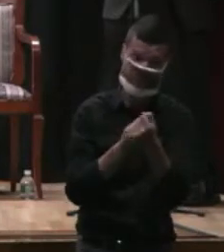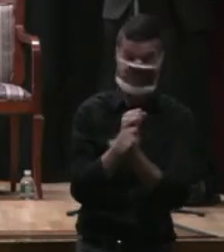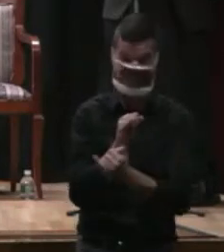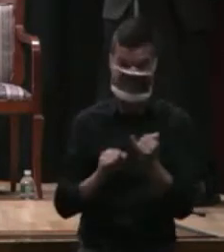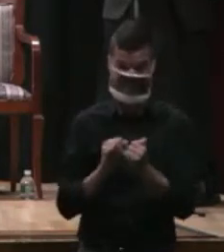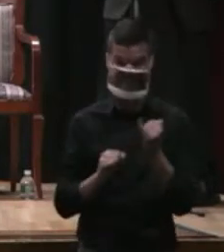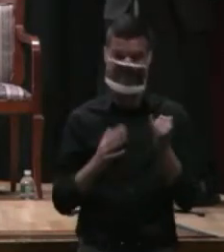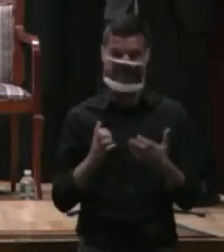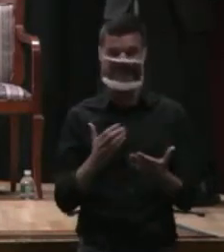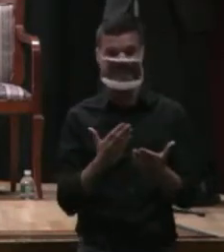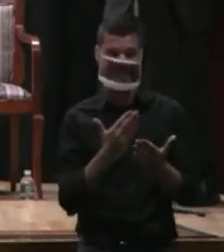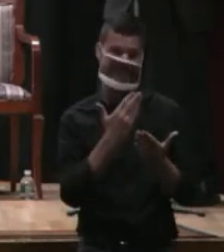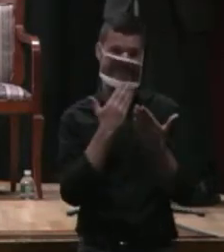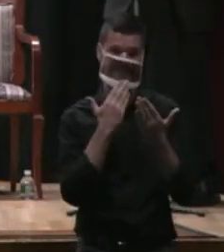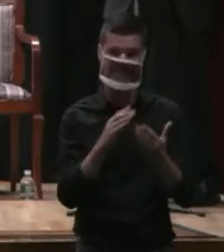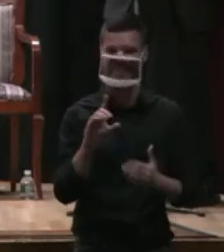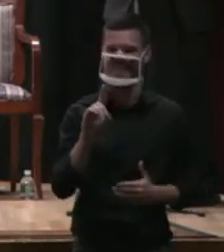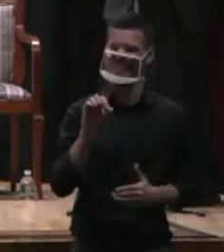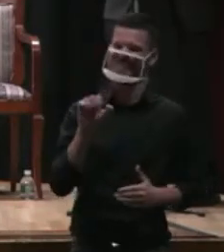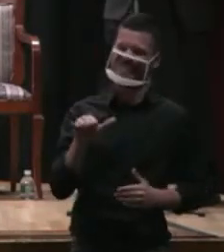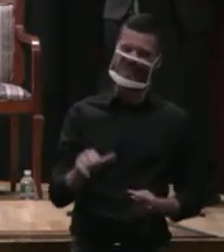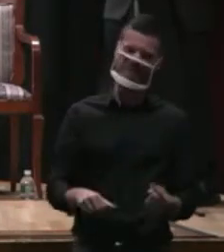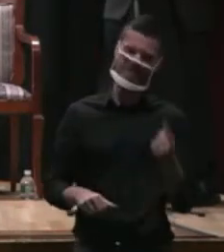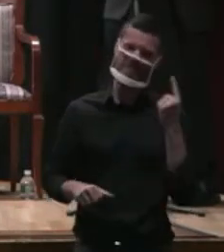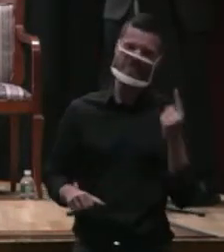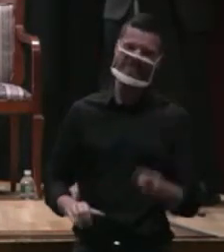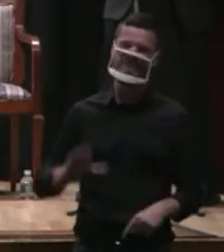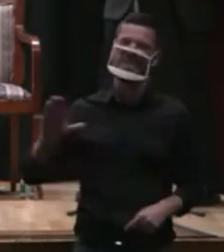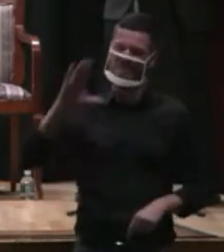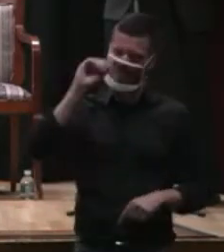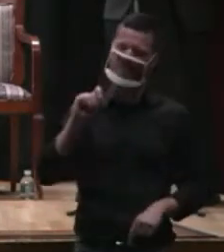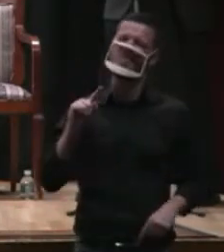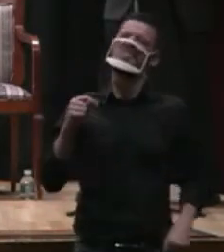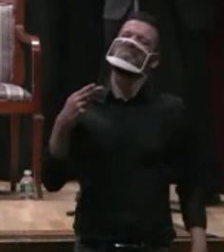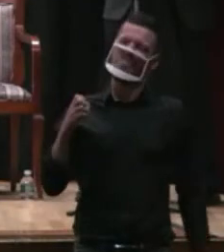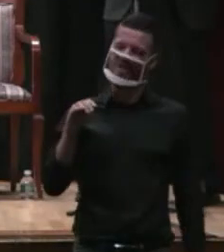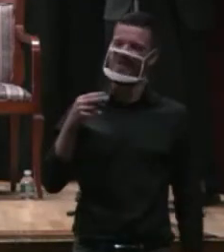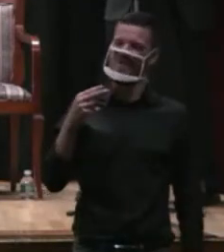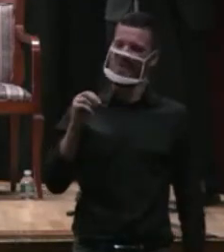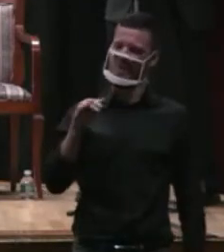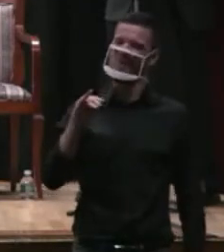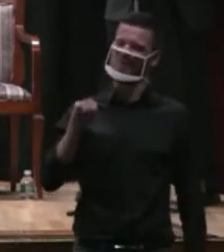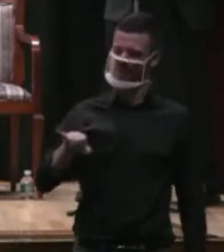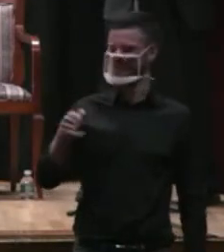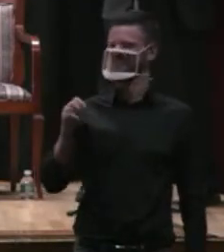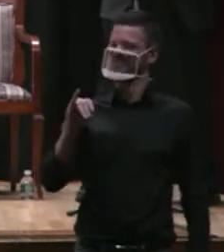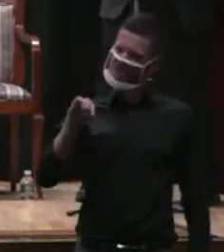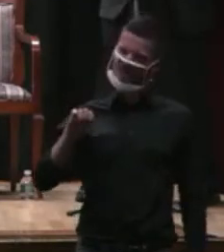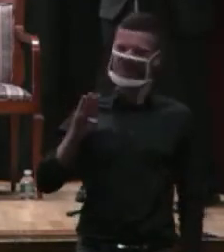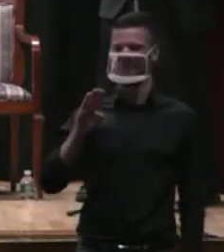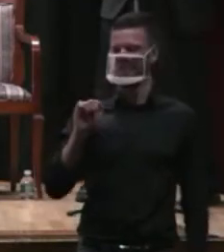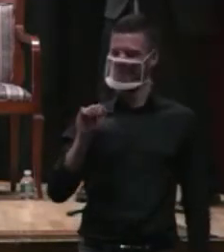he would like to thank his day one, his boy, the homie, Jamie Bajinski.